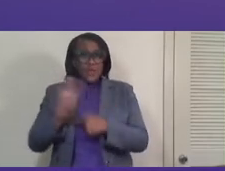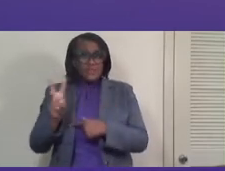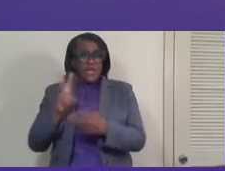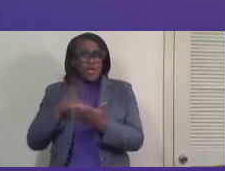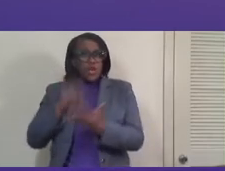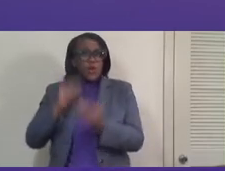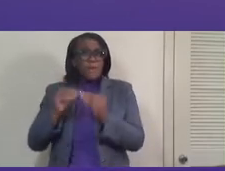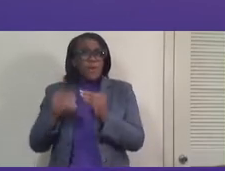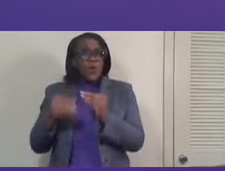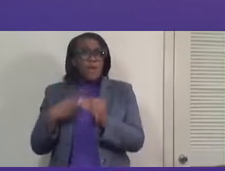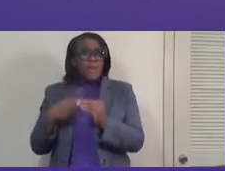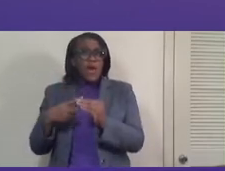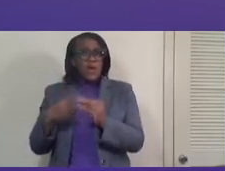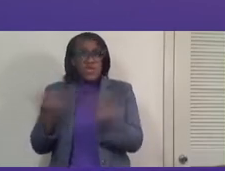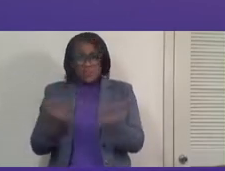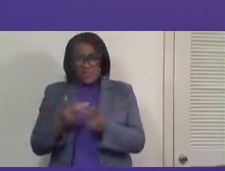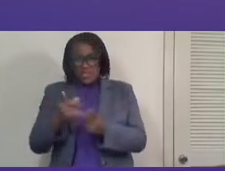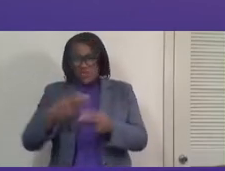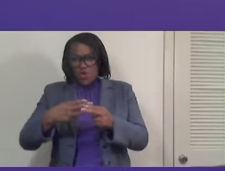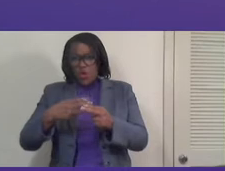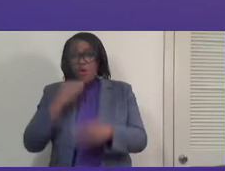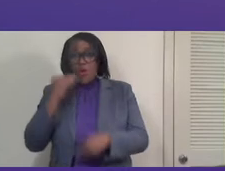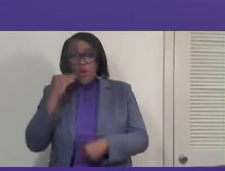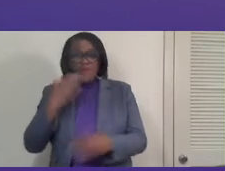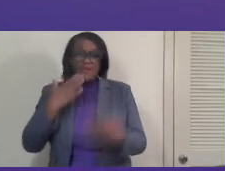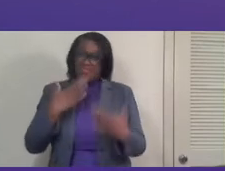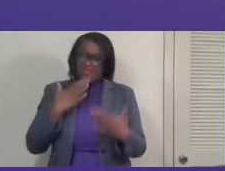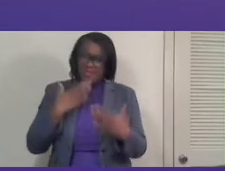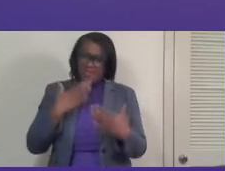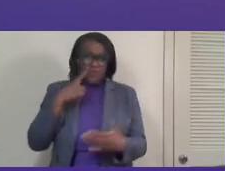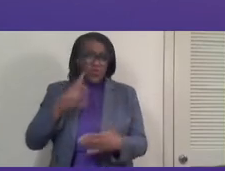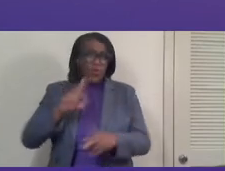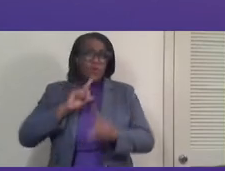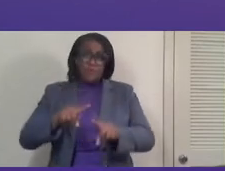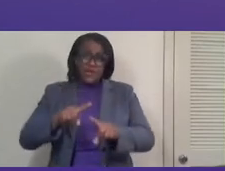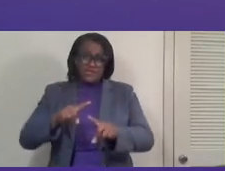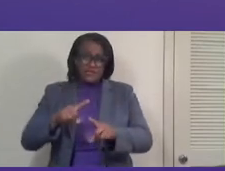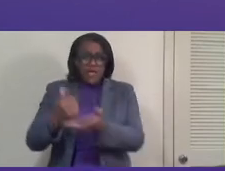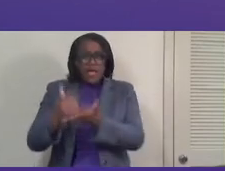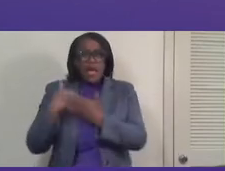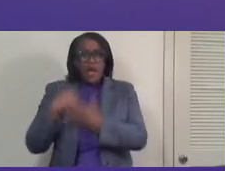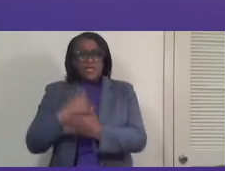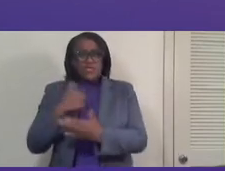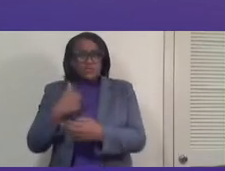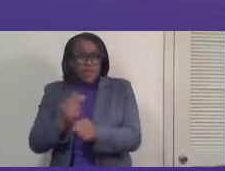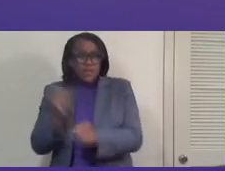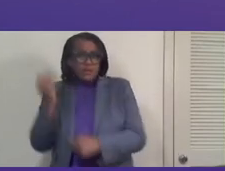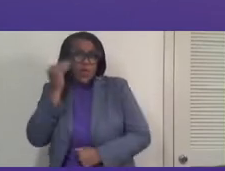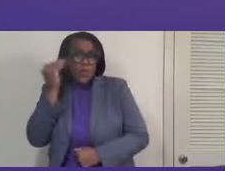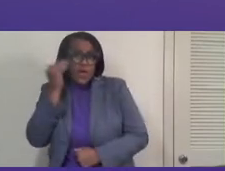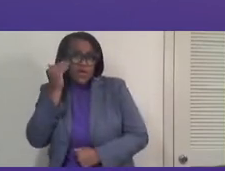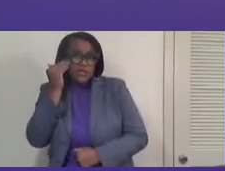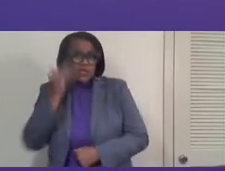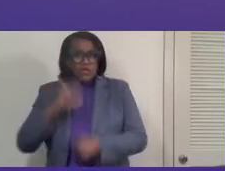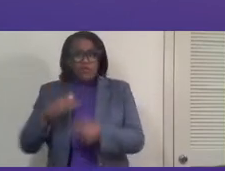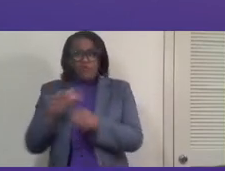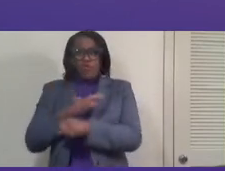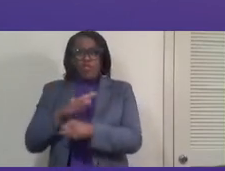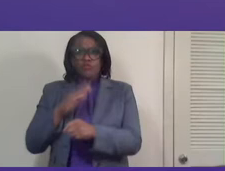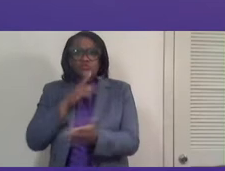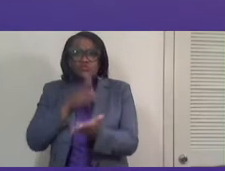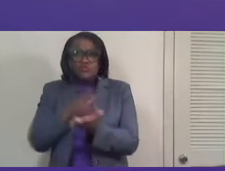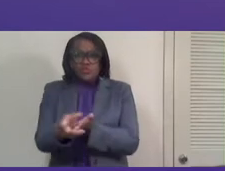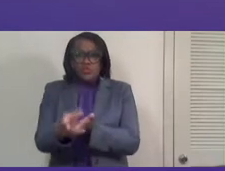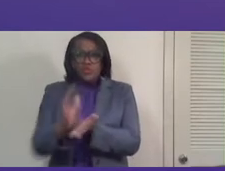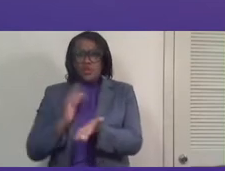home. And just thanks in advance for these responses. I feel it helps to bring awareness to the fuller truth of our histories and